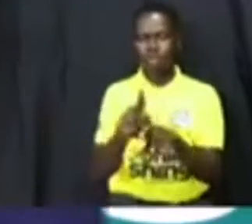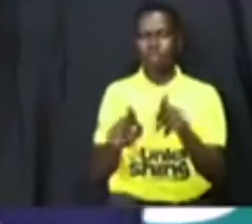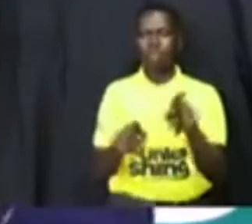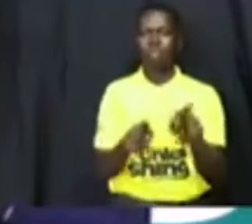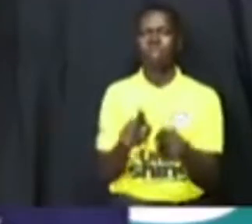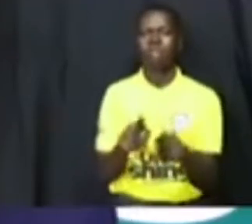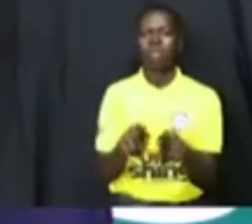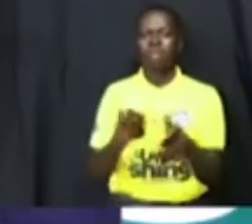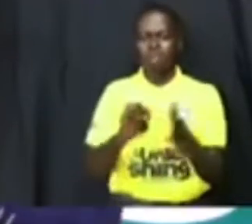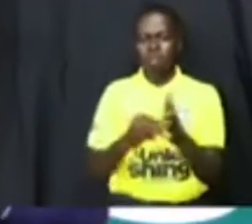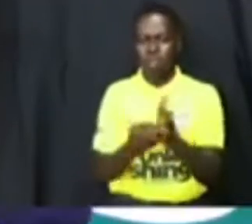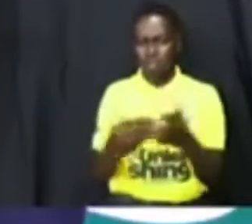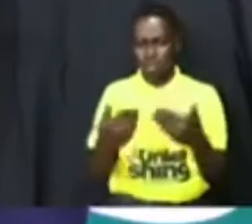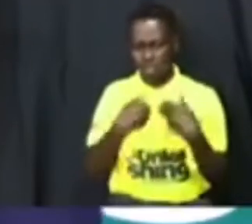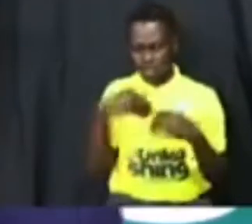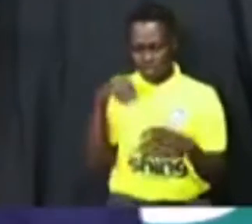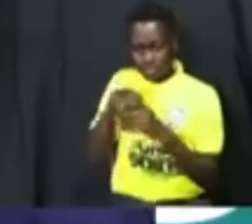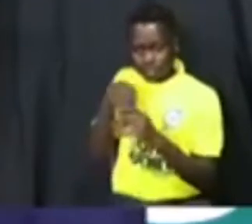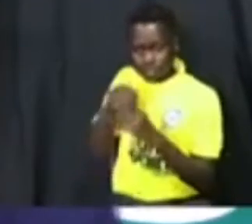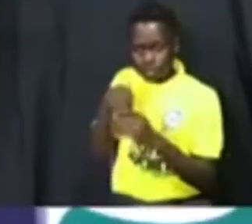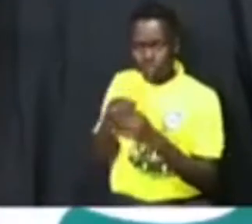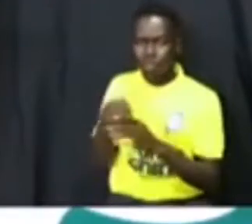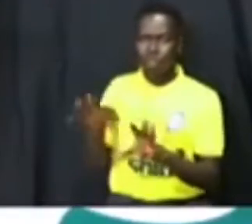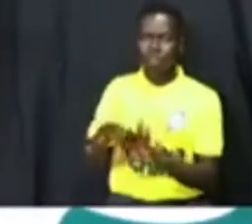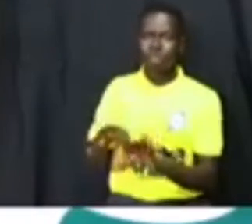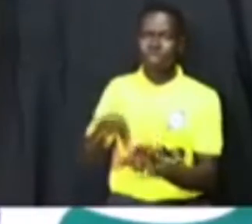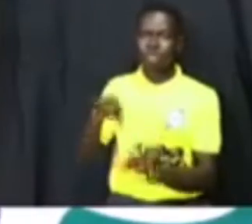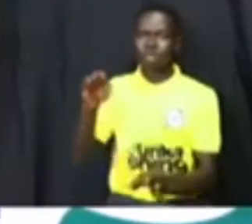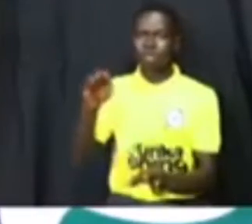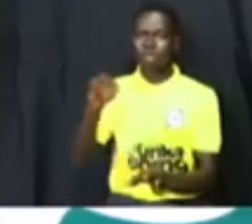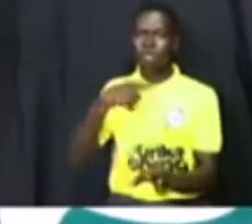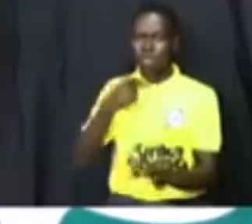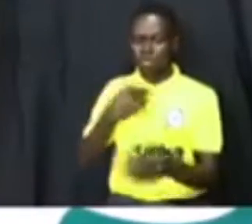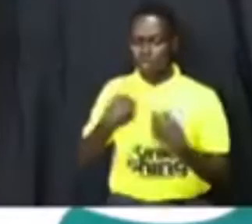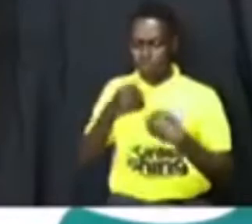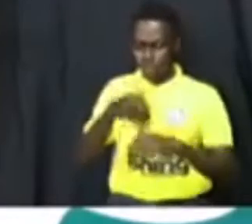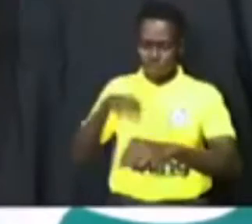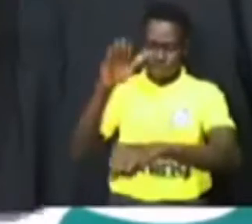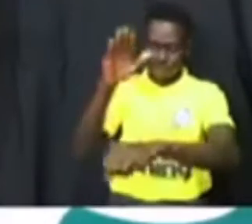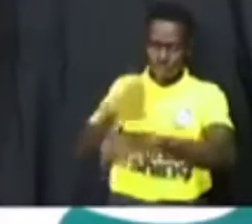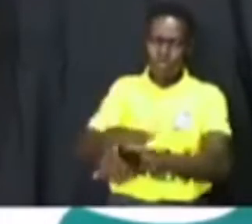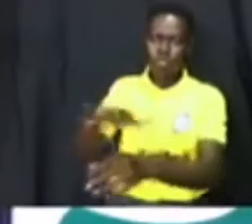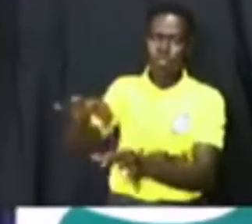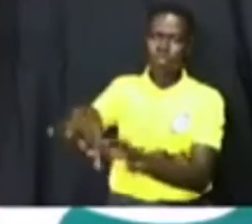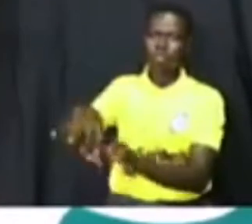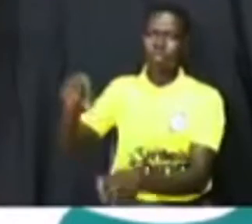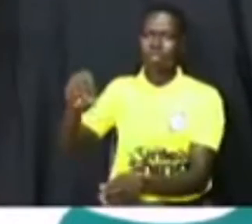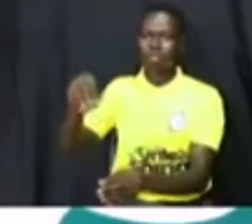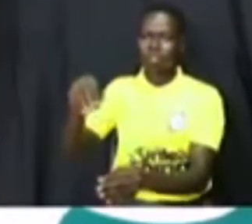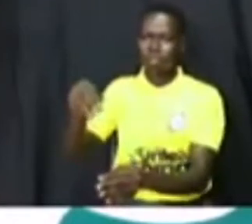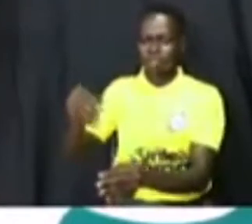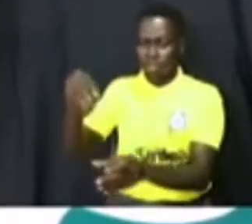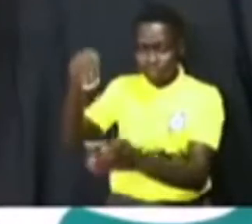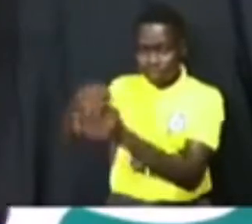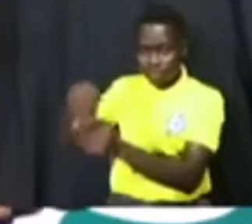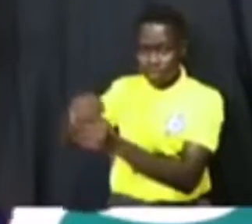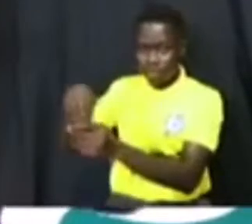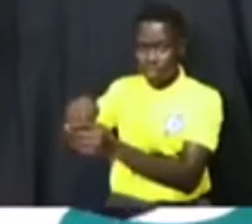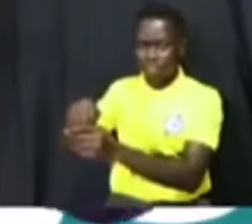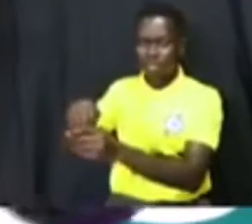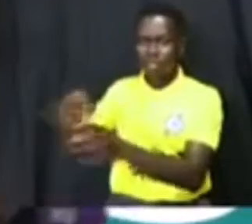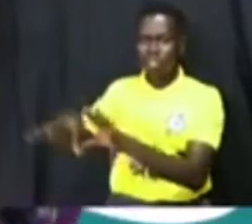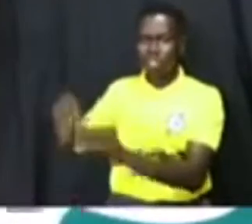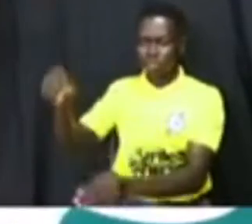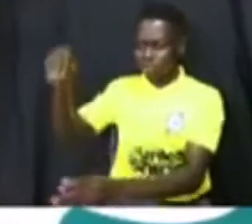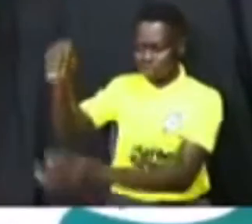the within spirit and the upon spirit. The within spirit is put in you,